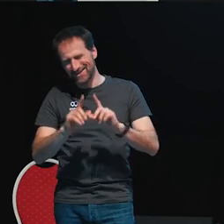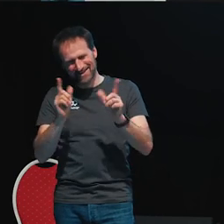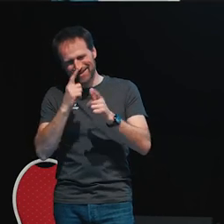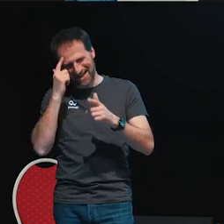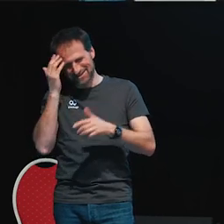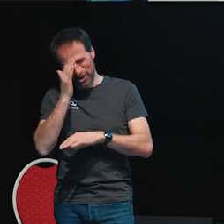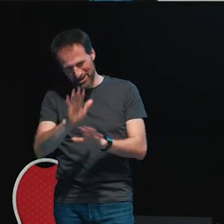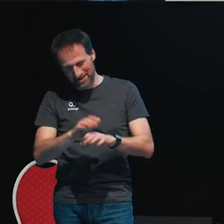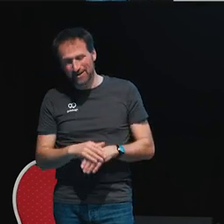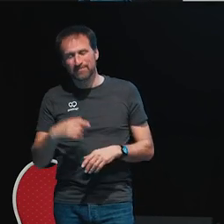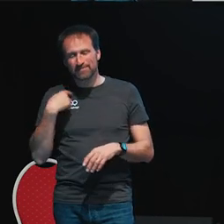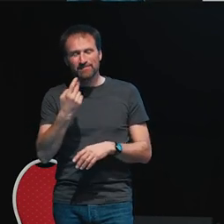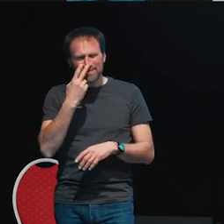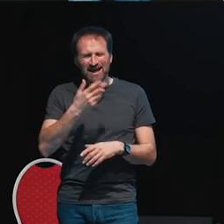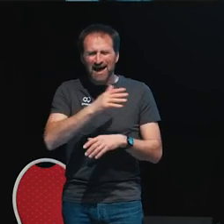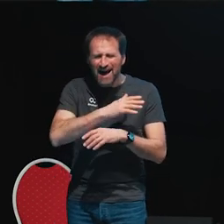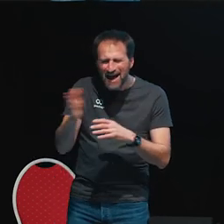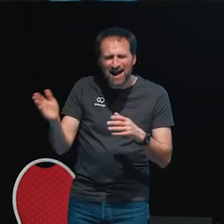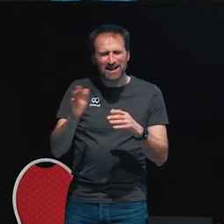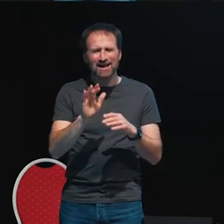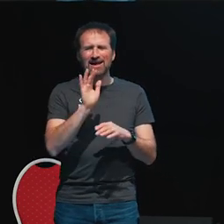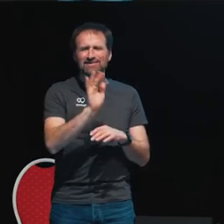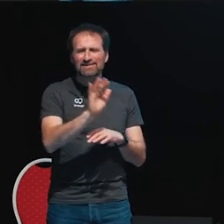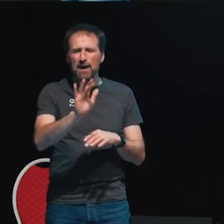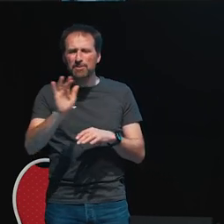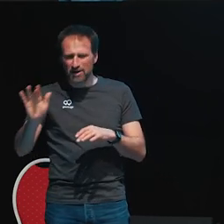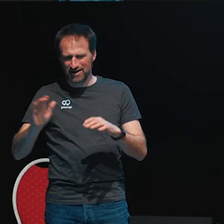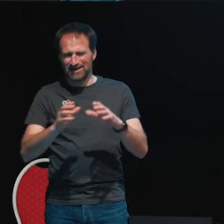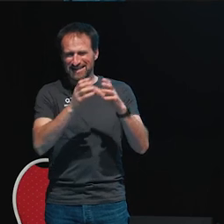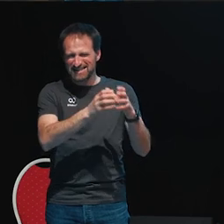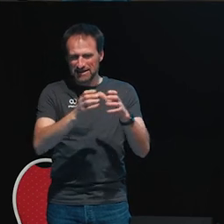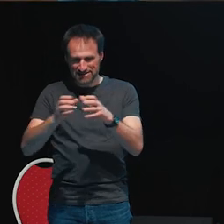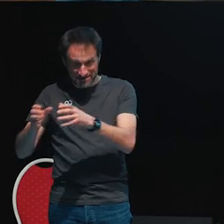We look at all of our tappable instances now, and so we start with the compiler, it says run.